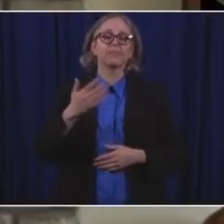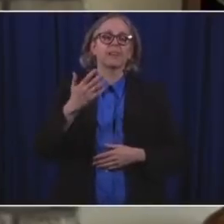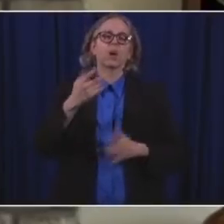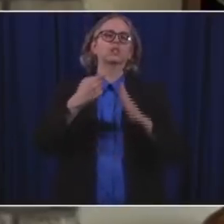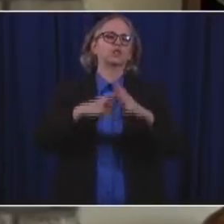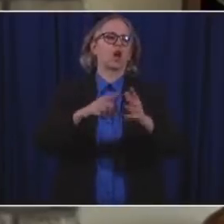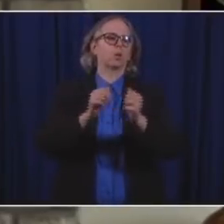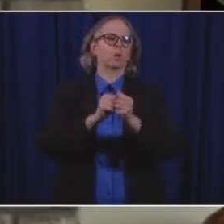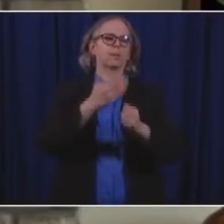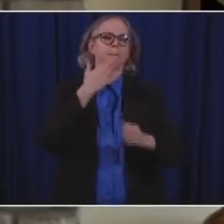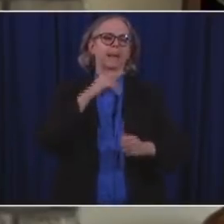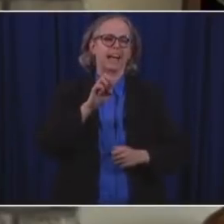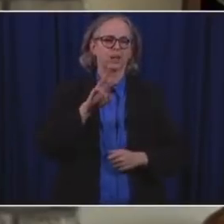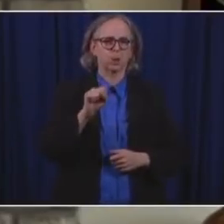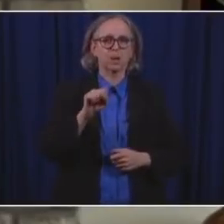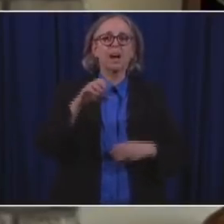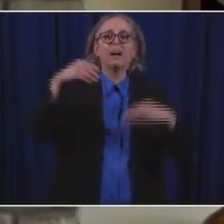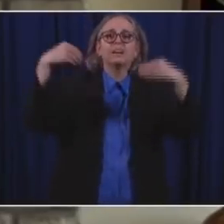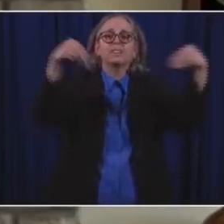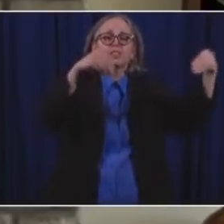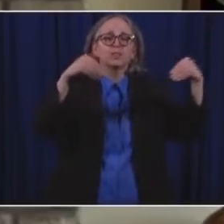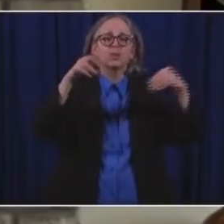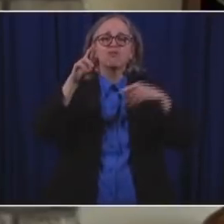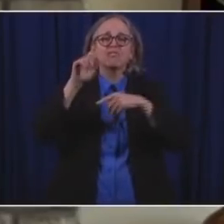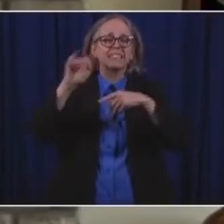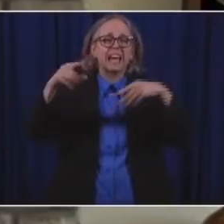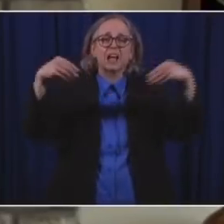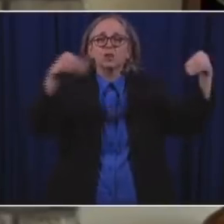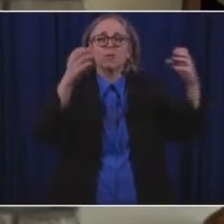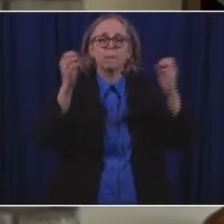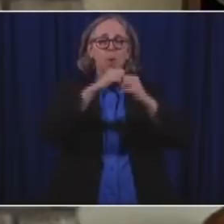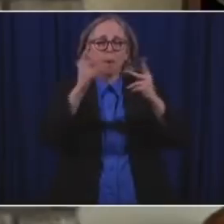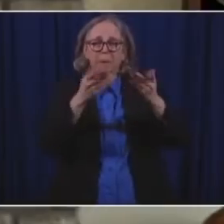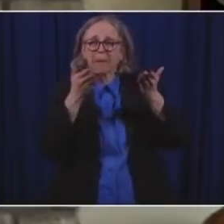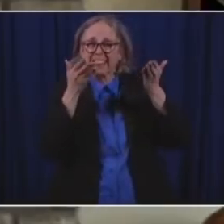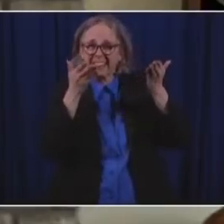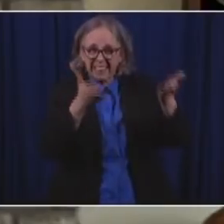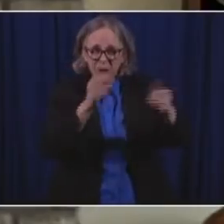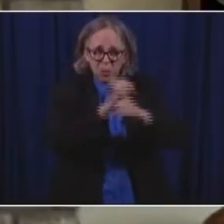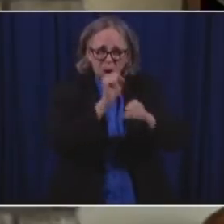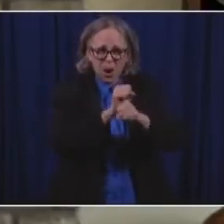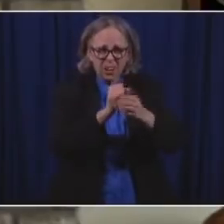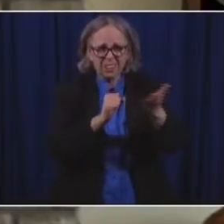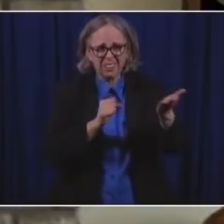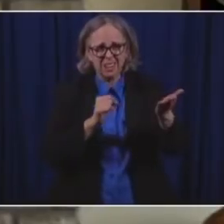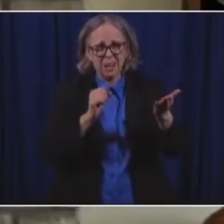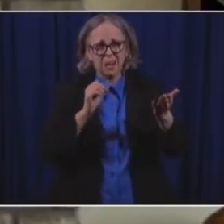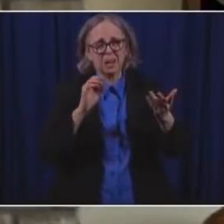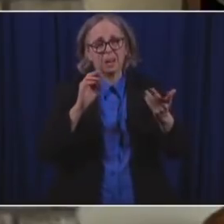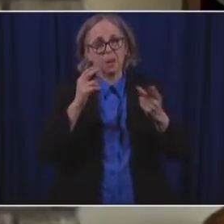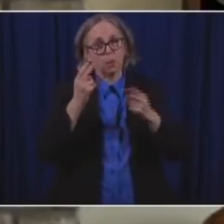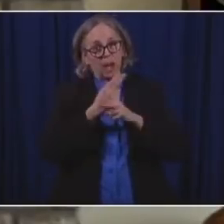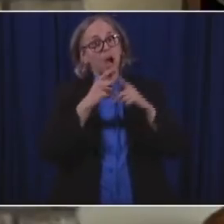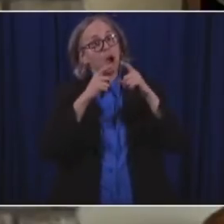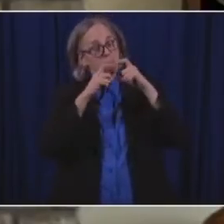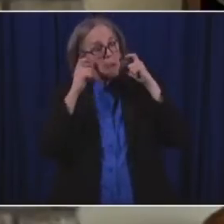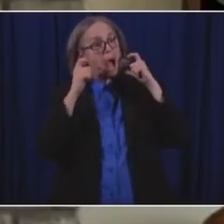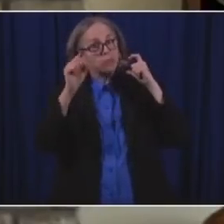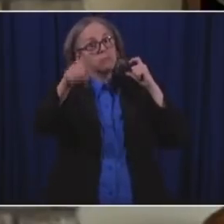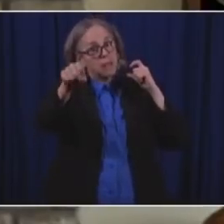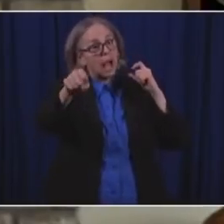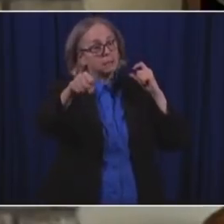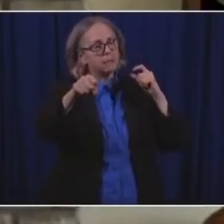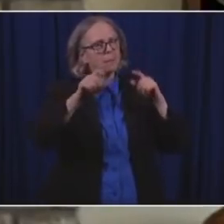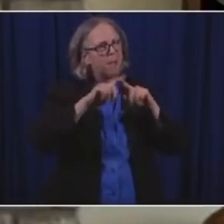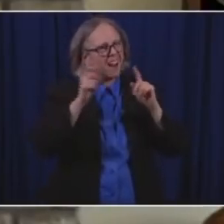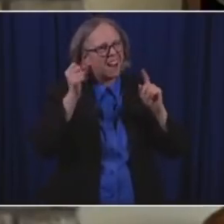them. We know we have more people who are wearing masks, and it's throughout the state of Ohio. And the